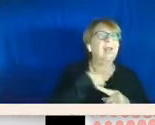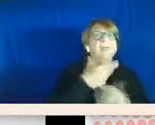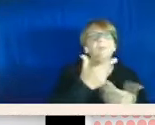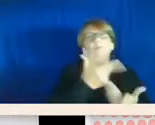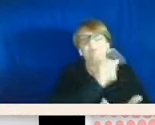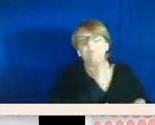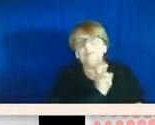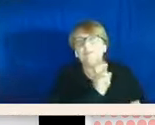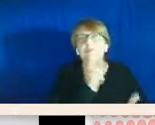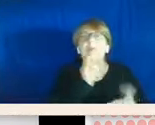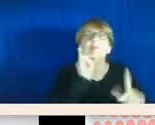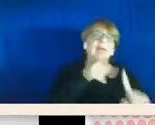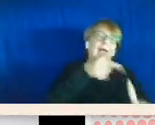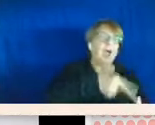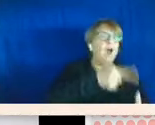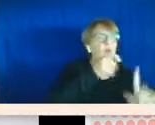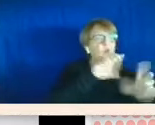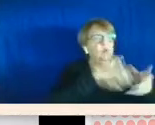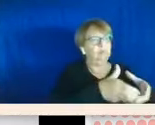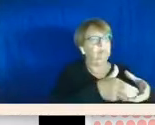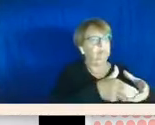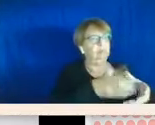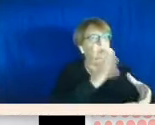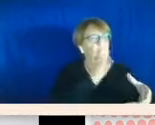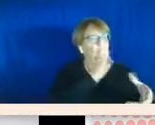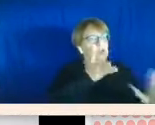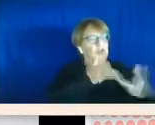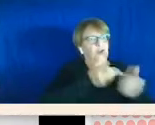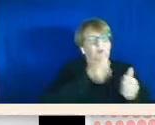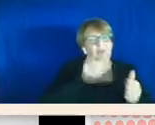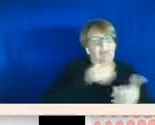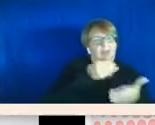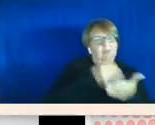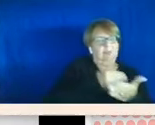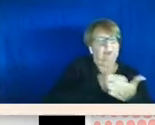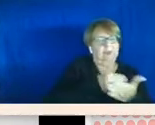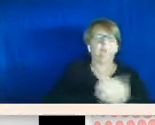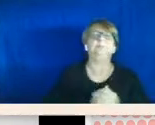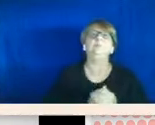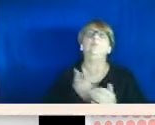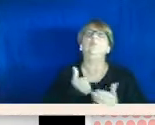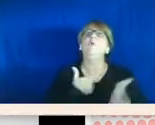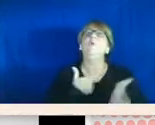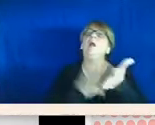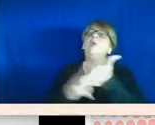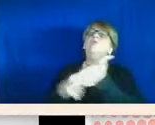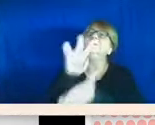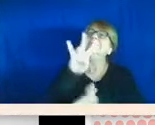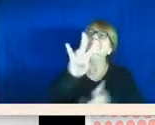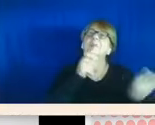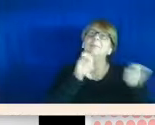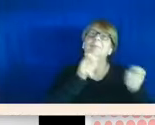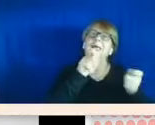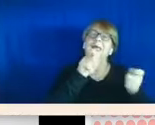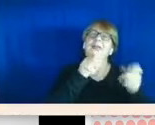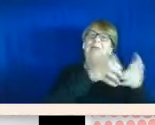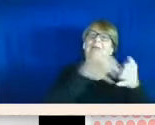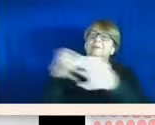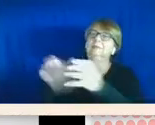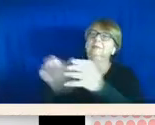you're going to serve with that grant money. We contract with 7 managing entities across the state, and they manage